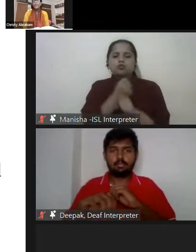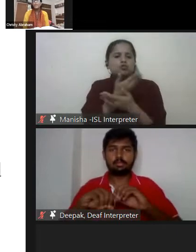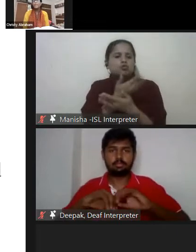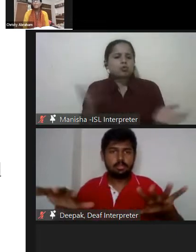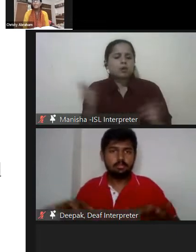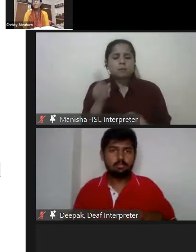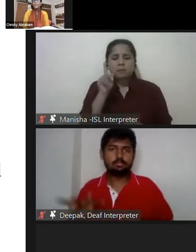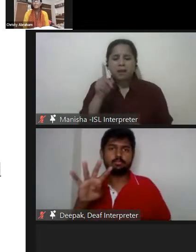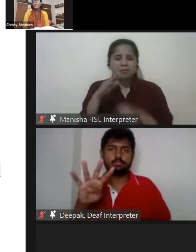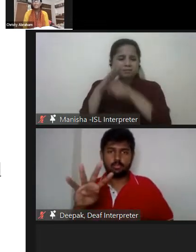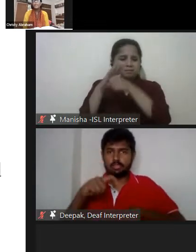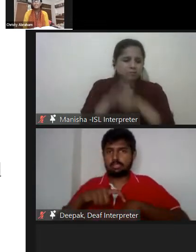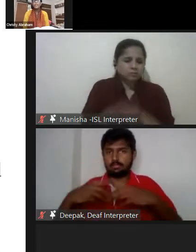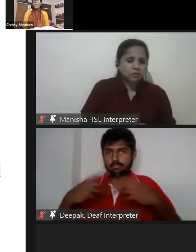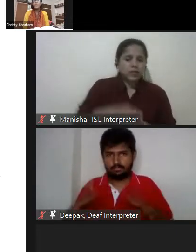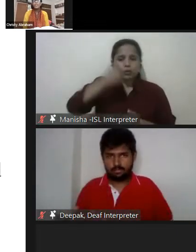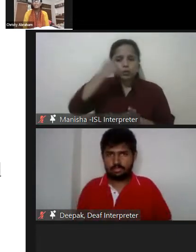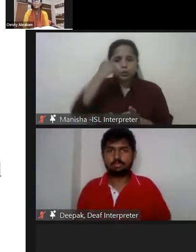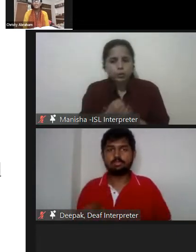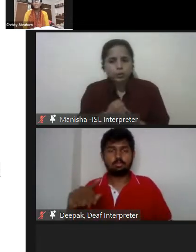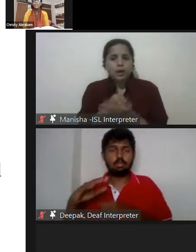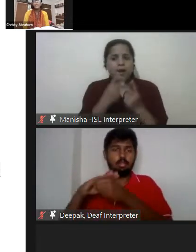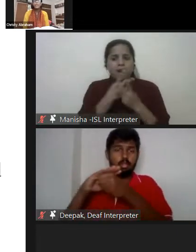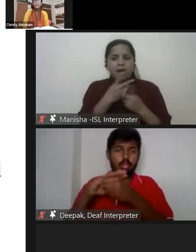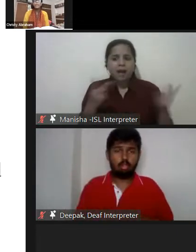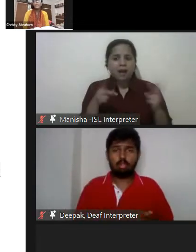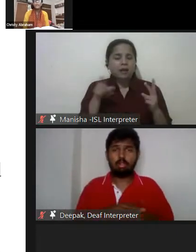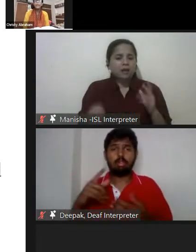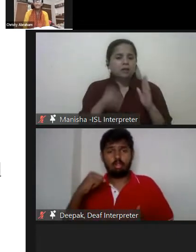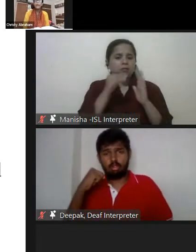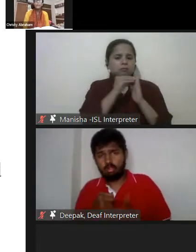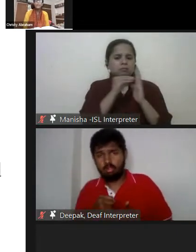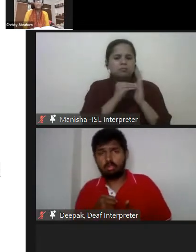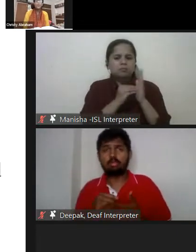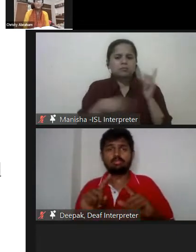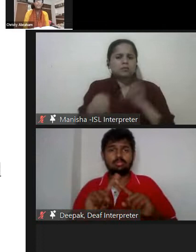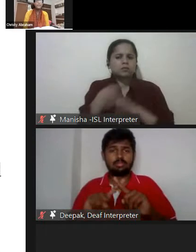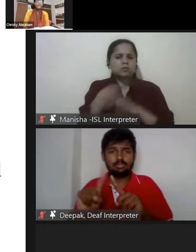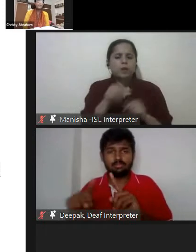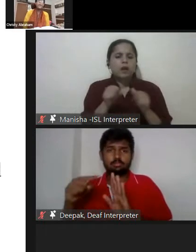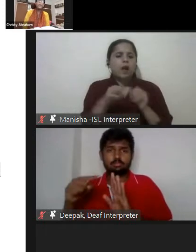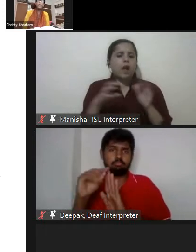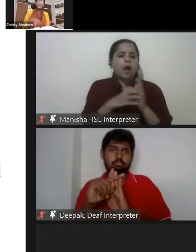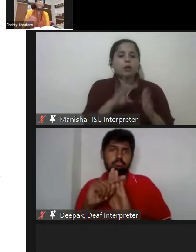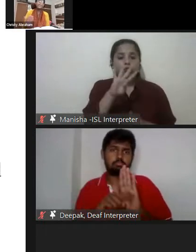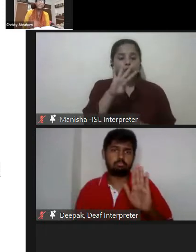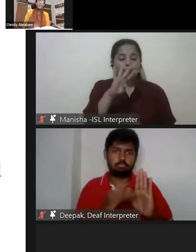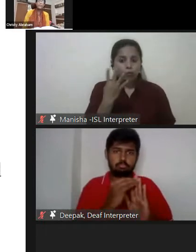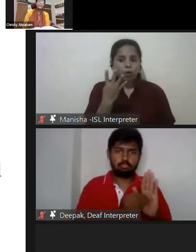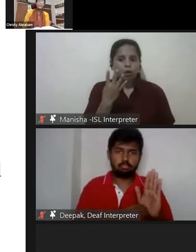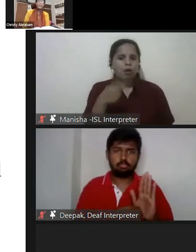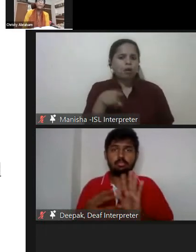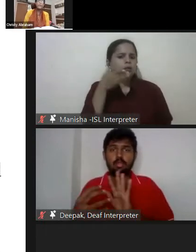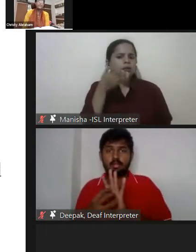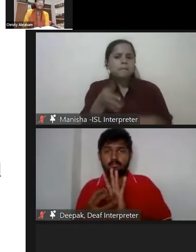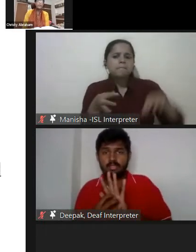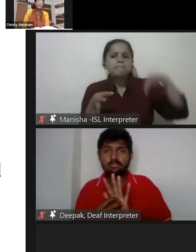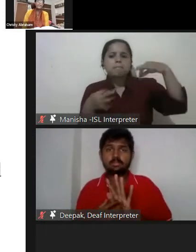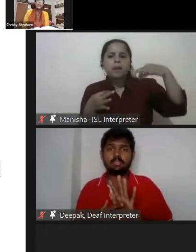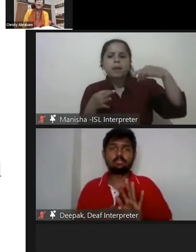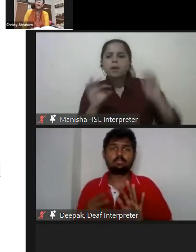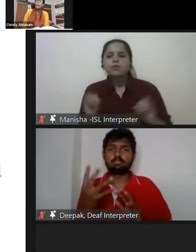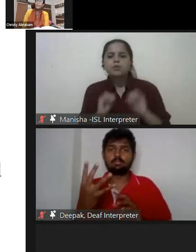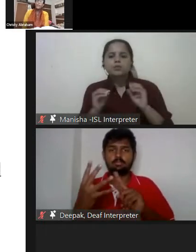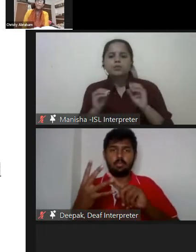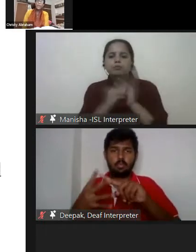discrimination, rights, and anything which is mentioned very particularly under Article 4 is not mentioned in the